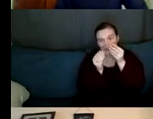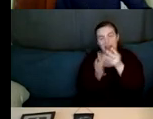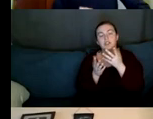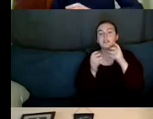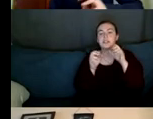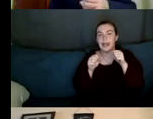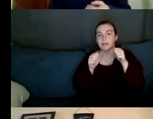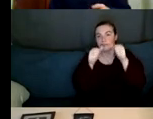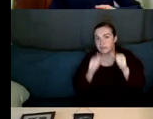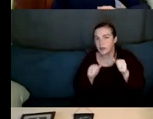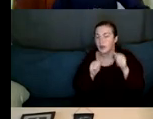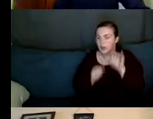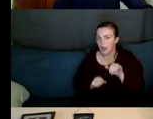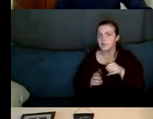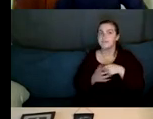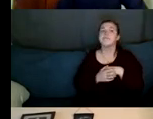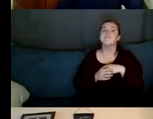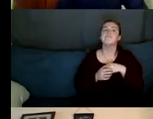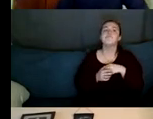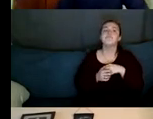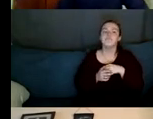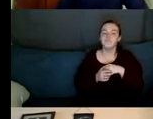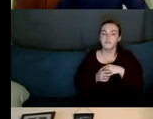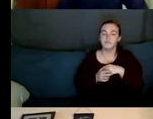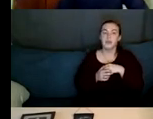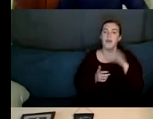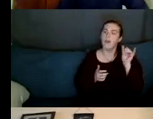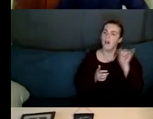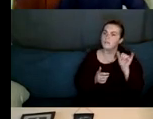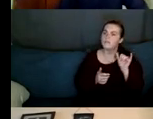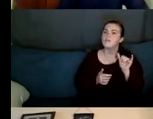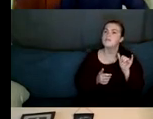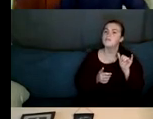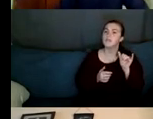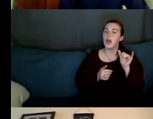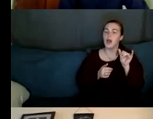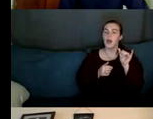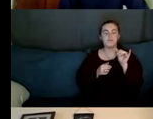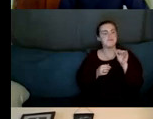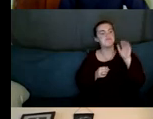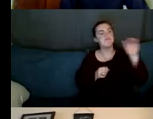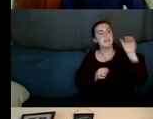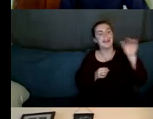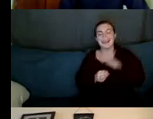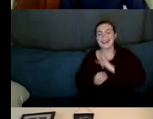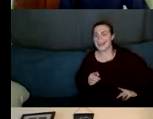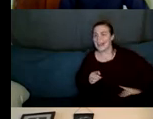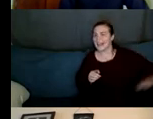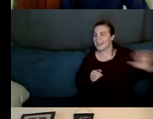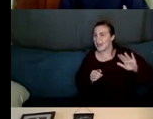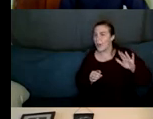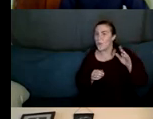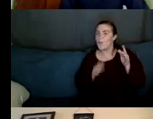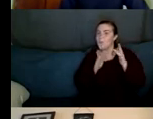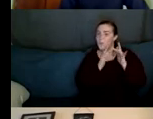So there are a lot of options there, and you can also absolutely reach out to your kingdom web minister and say, hey,